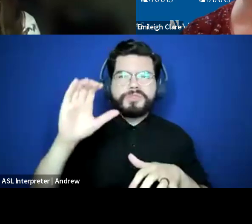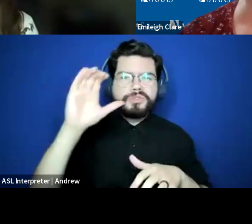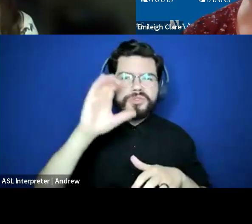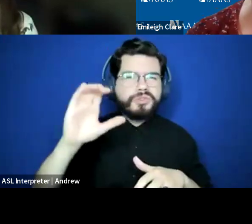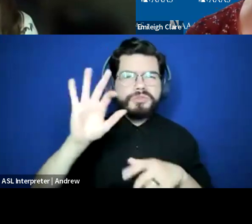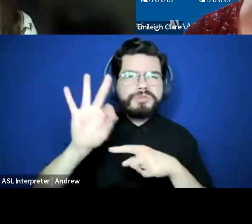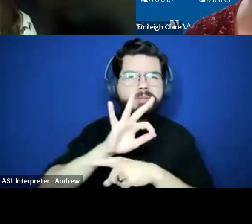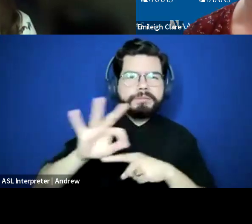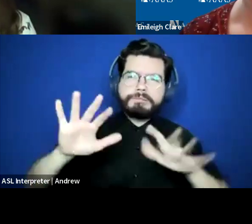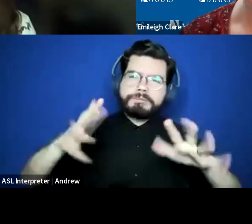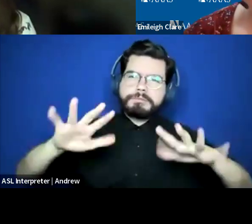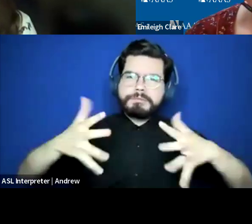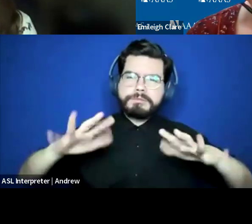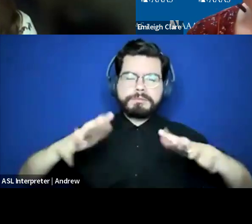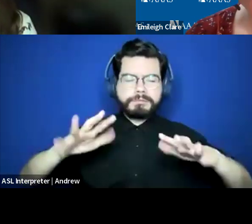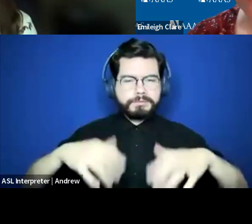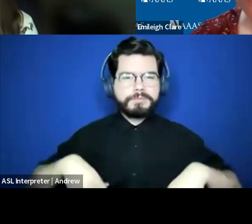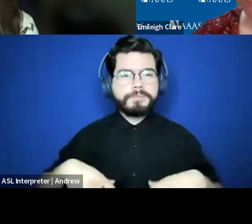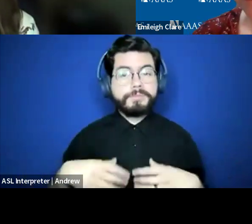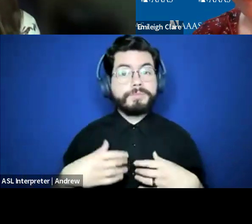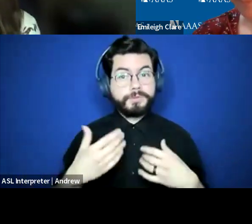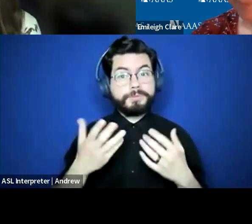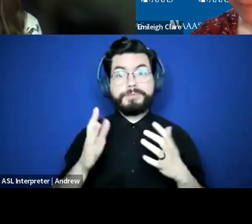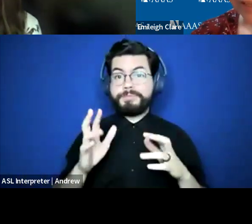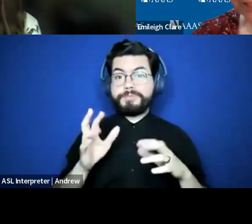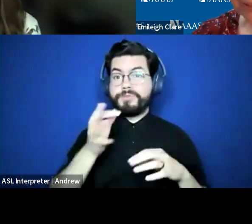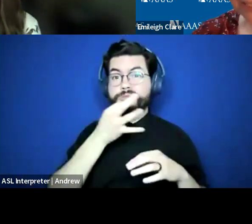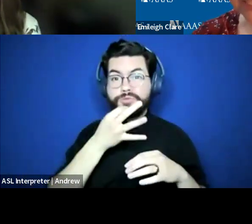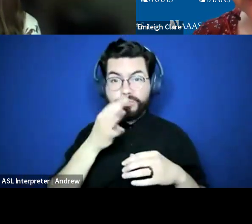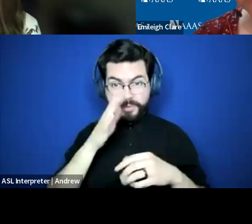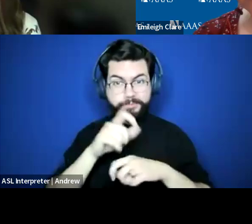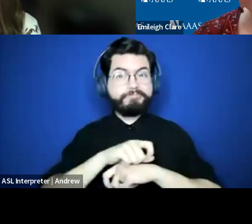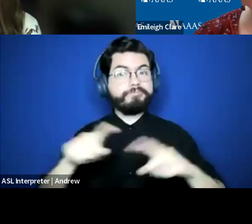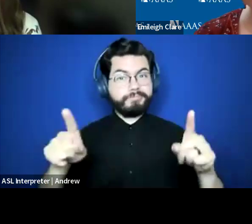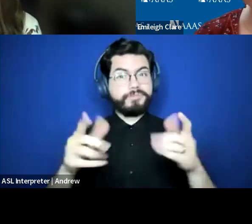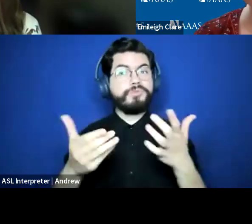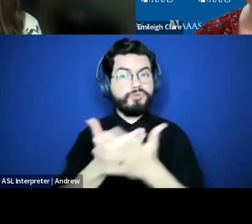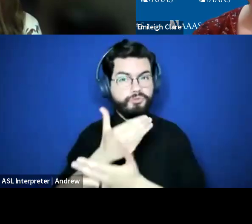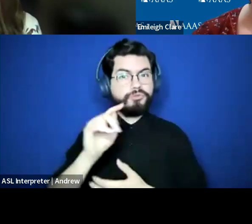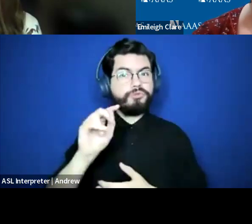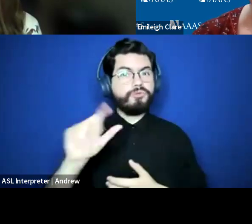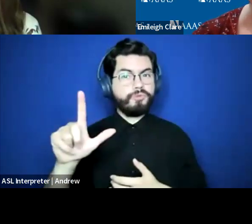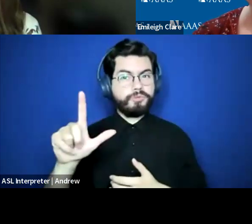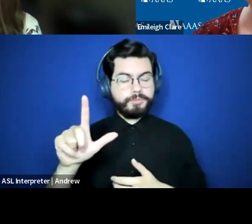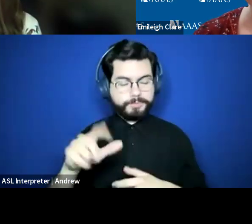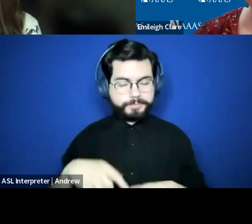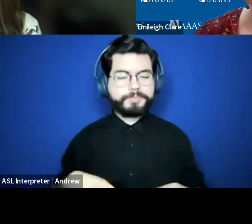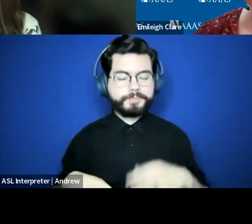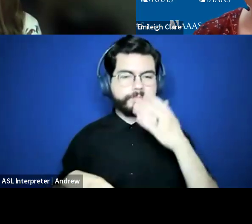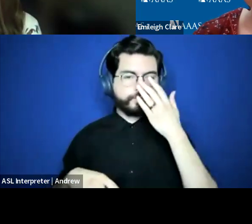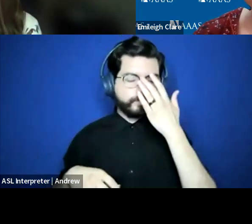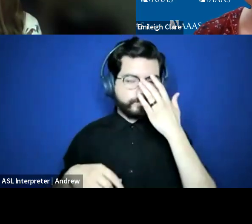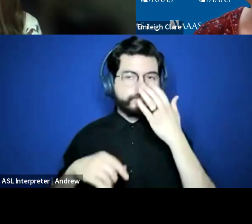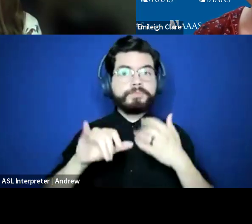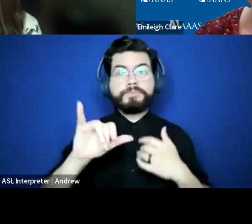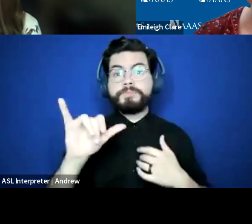thing. So stay tuned for that. Also, I wanted to note, like, depending on, what kind of